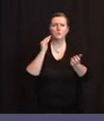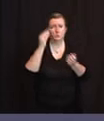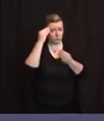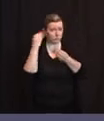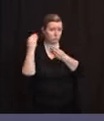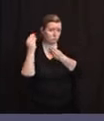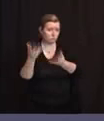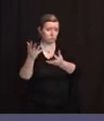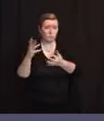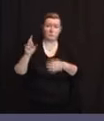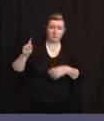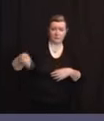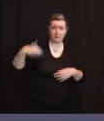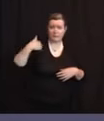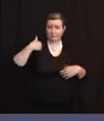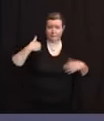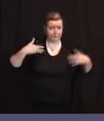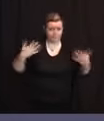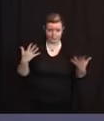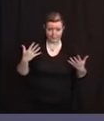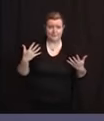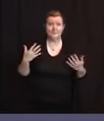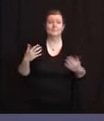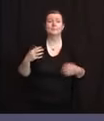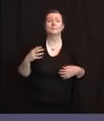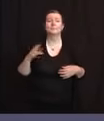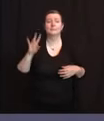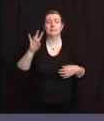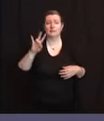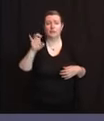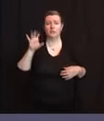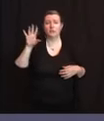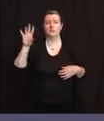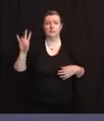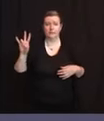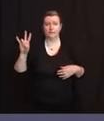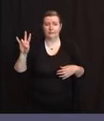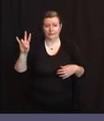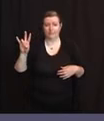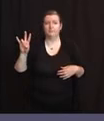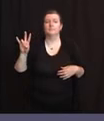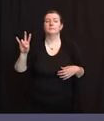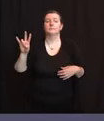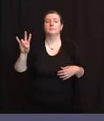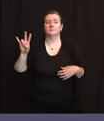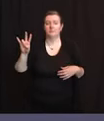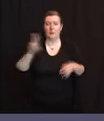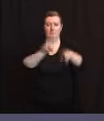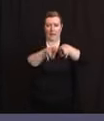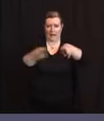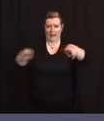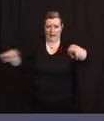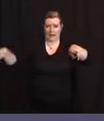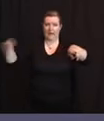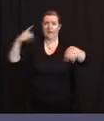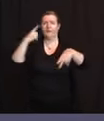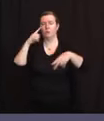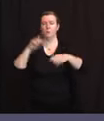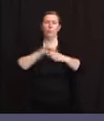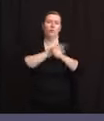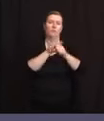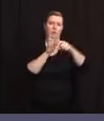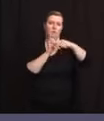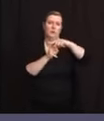707 COVID-capable beds for COVID-positive patients admitted from acute care